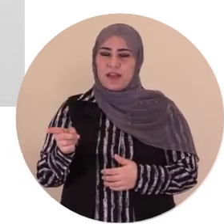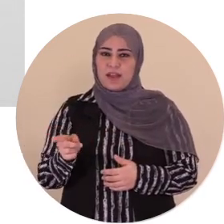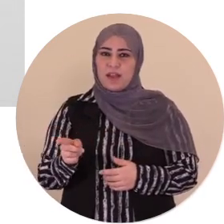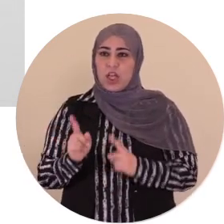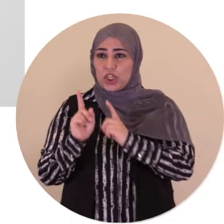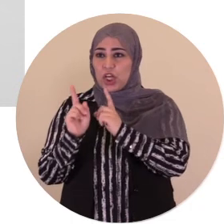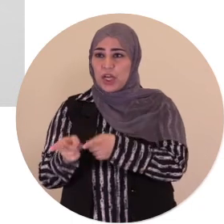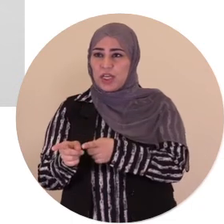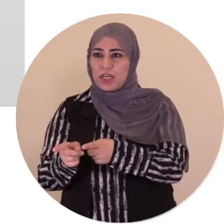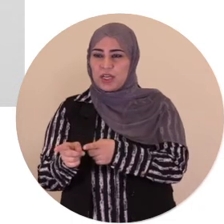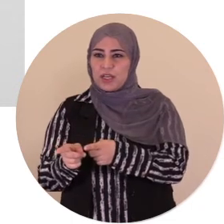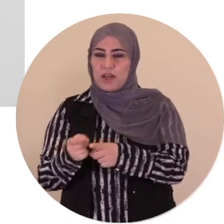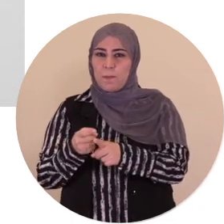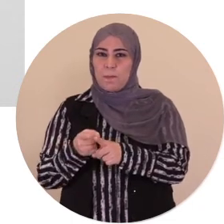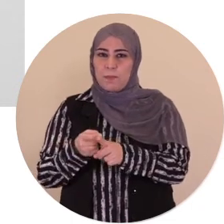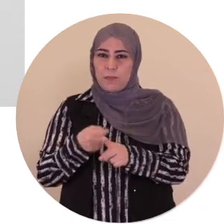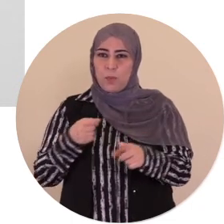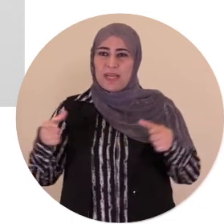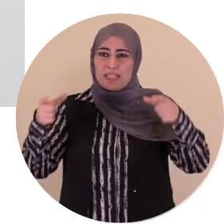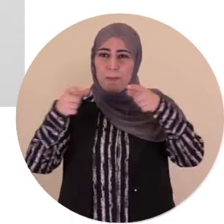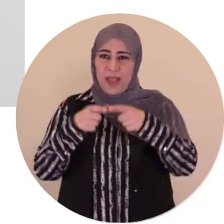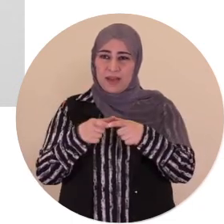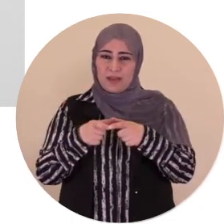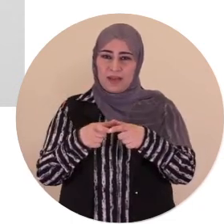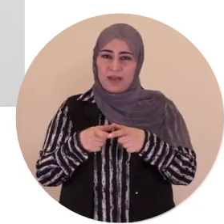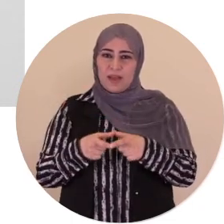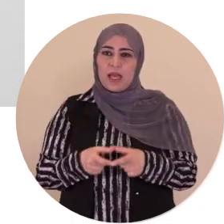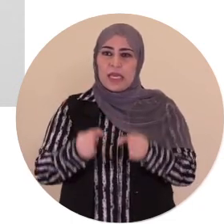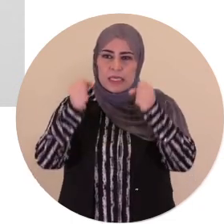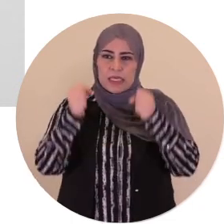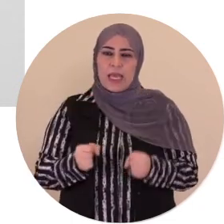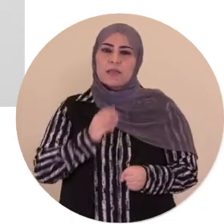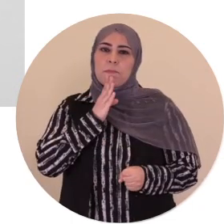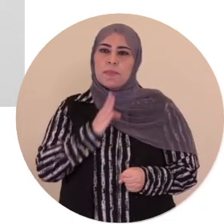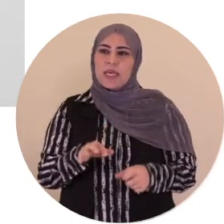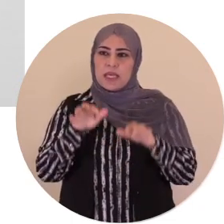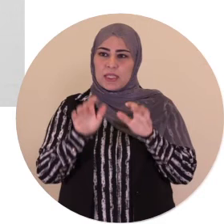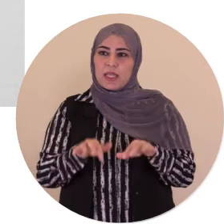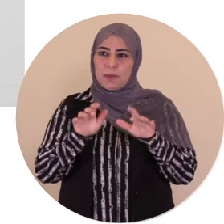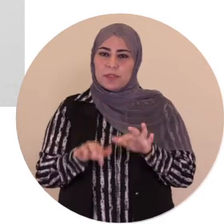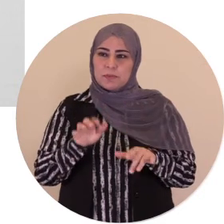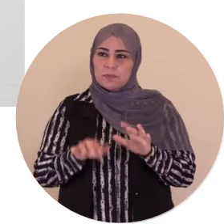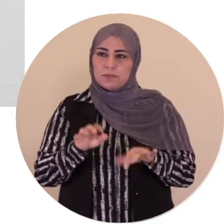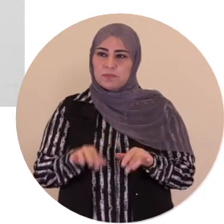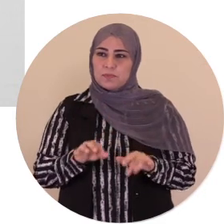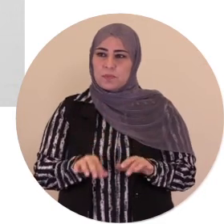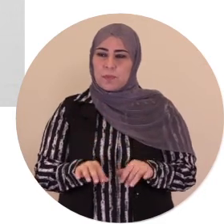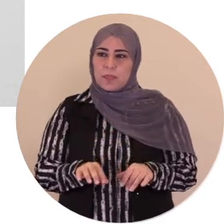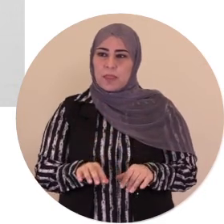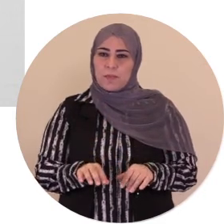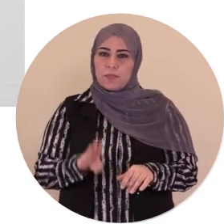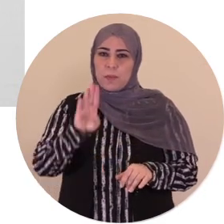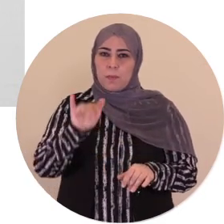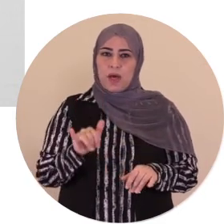up by the secretary next week. So how do we start with this? We start with the secretary can type up